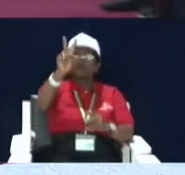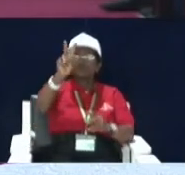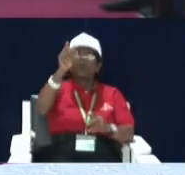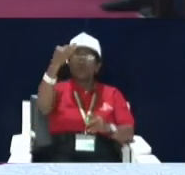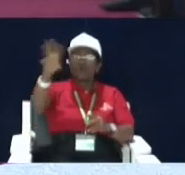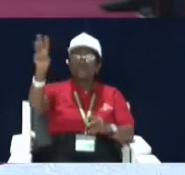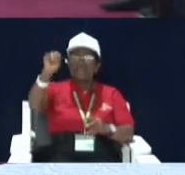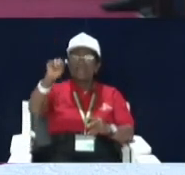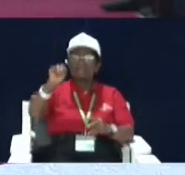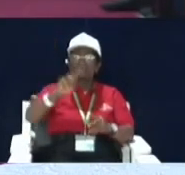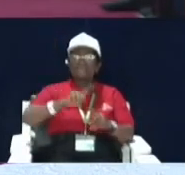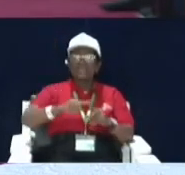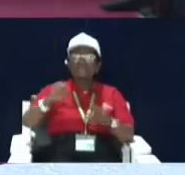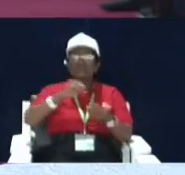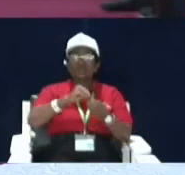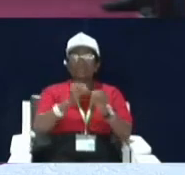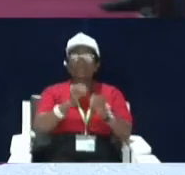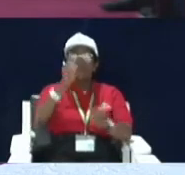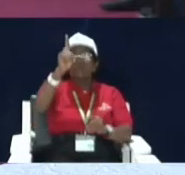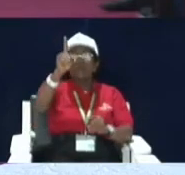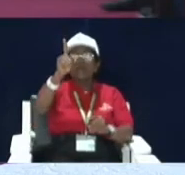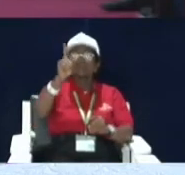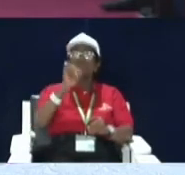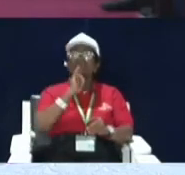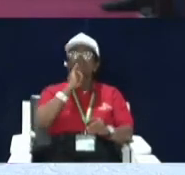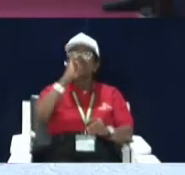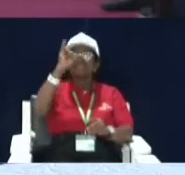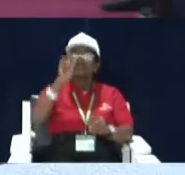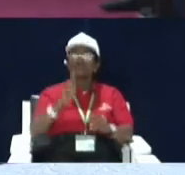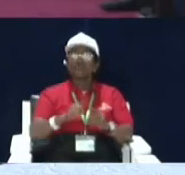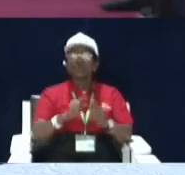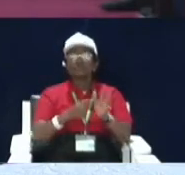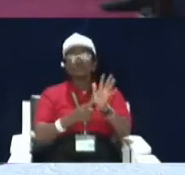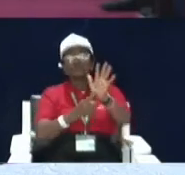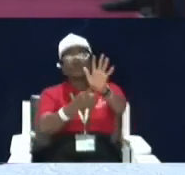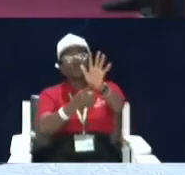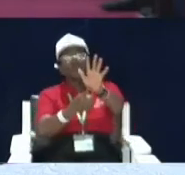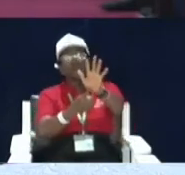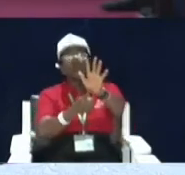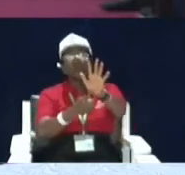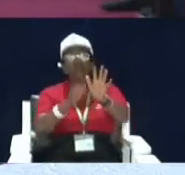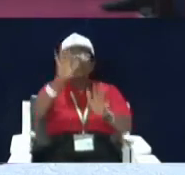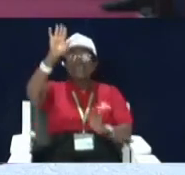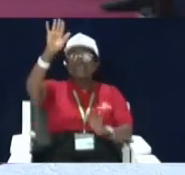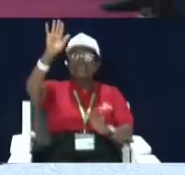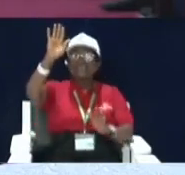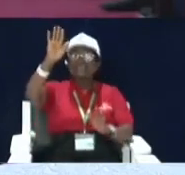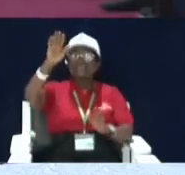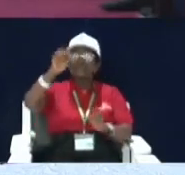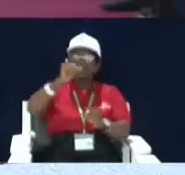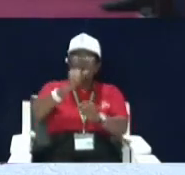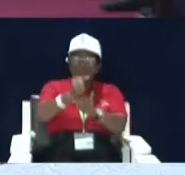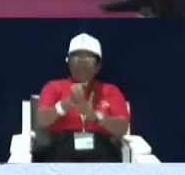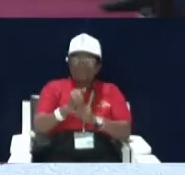But number one is to show his supremacy